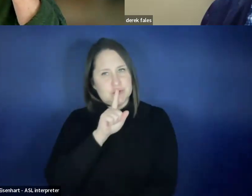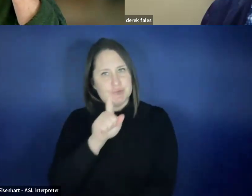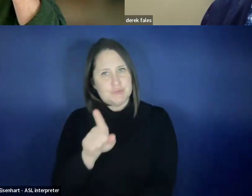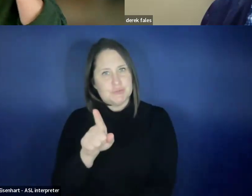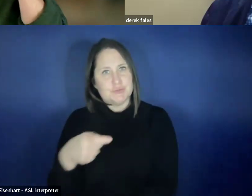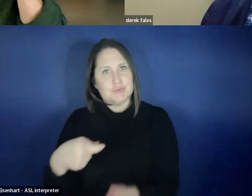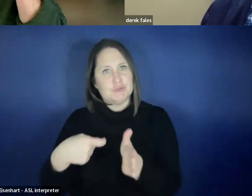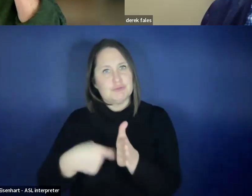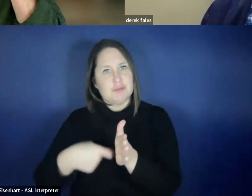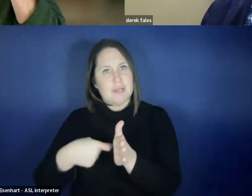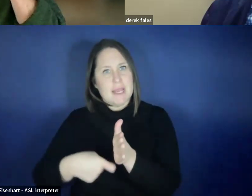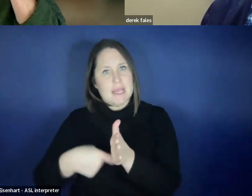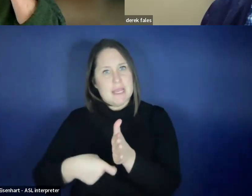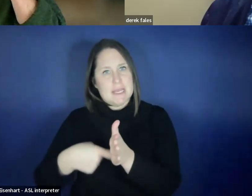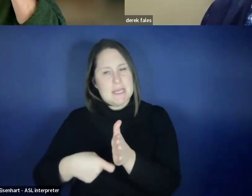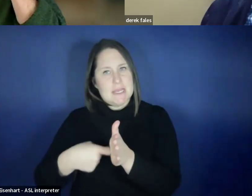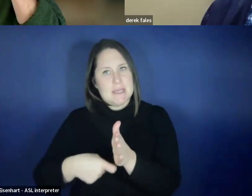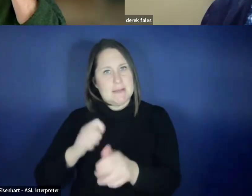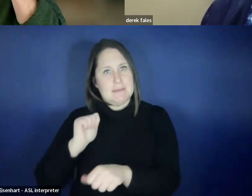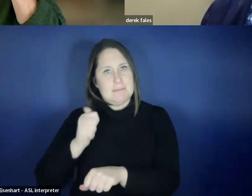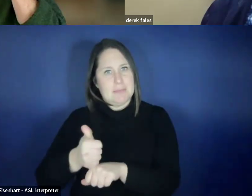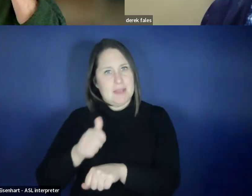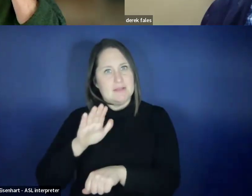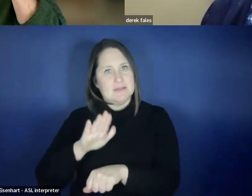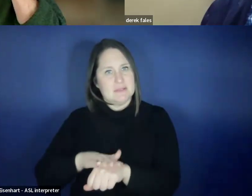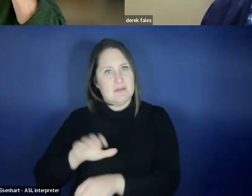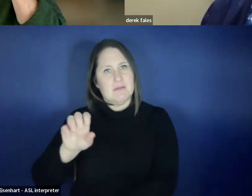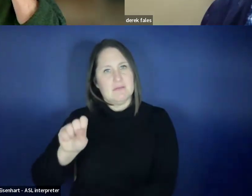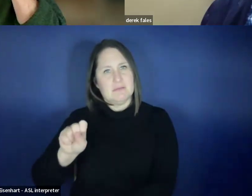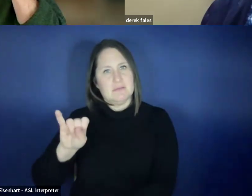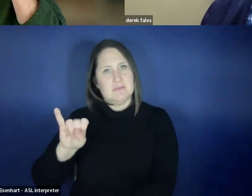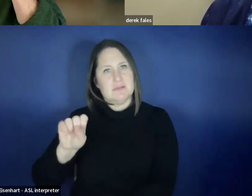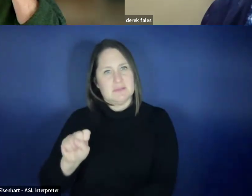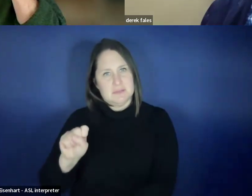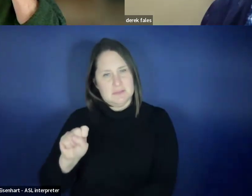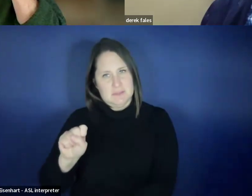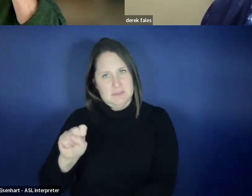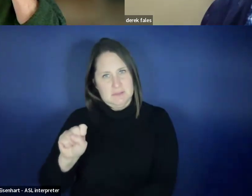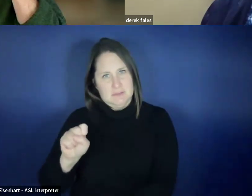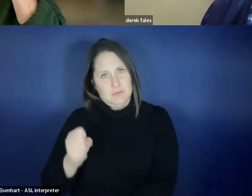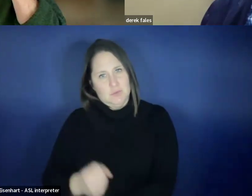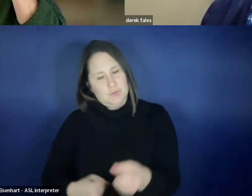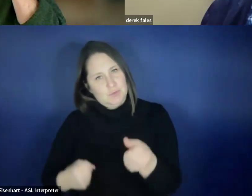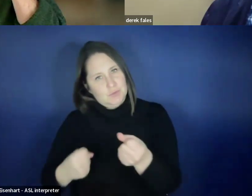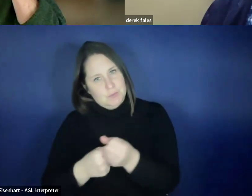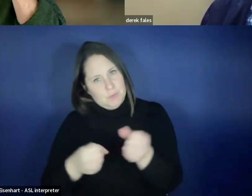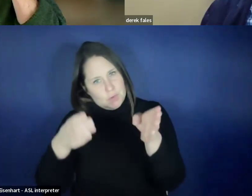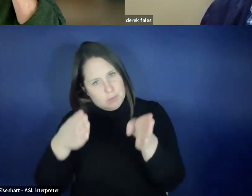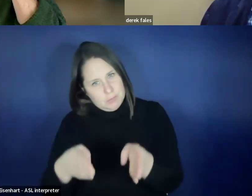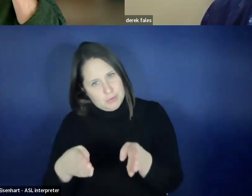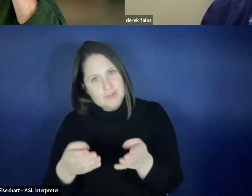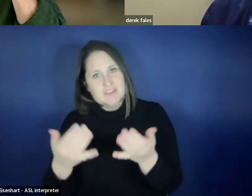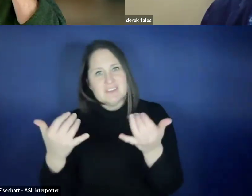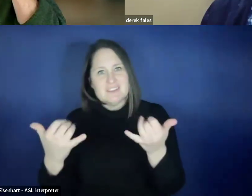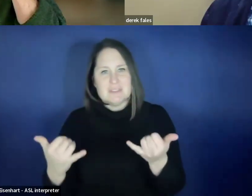the rate that's based upon the sports intensity scale supports the person. So now currently